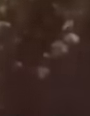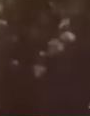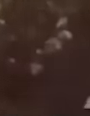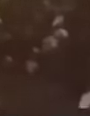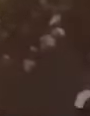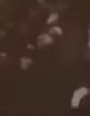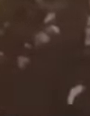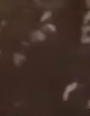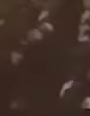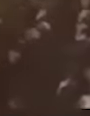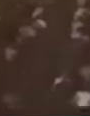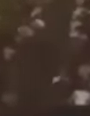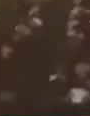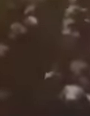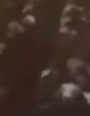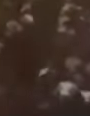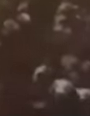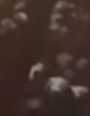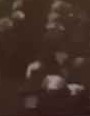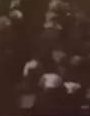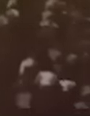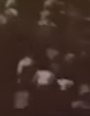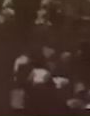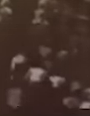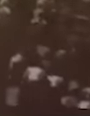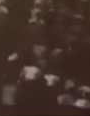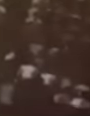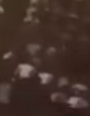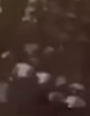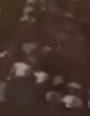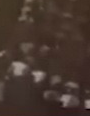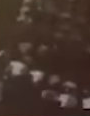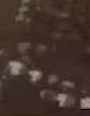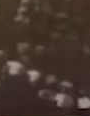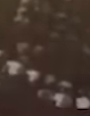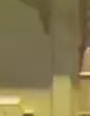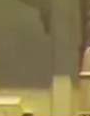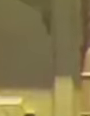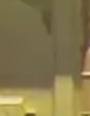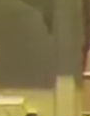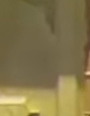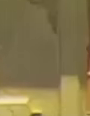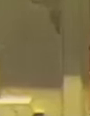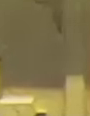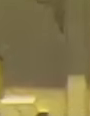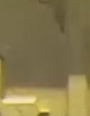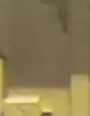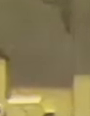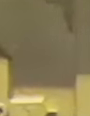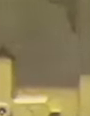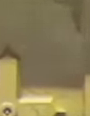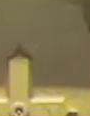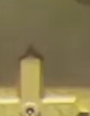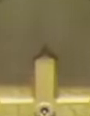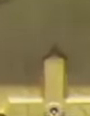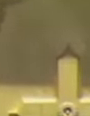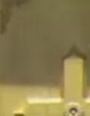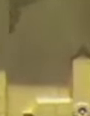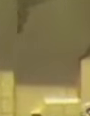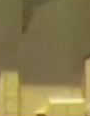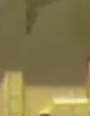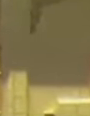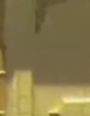many hired servants as my father, and I am here feeding with the swine? He said, I will arise and I will go to my